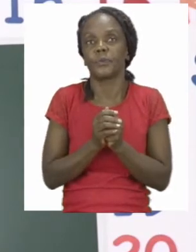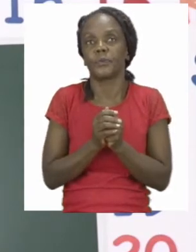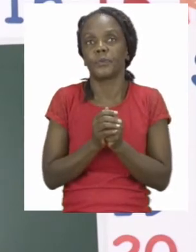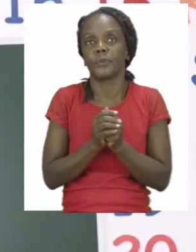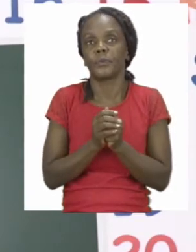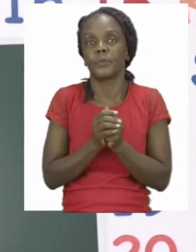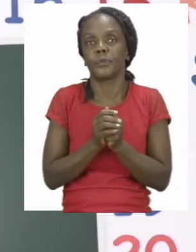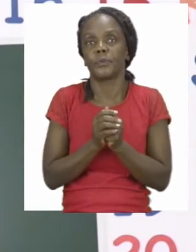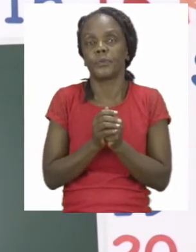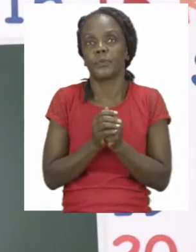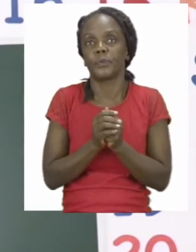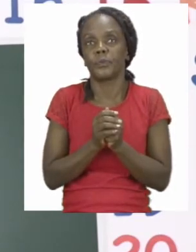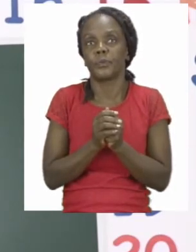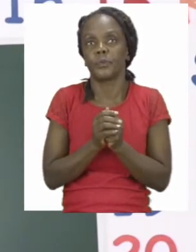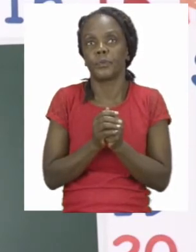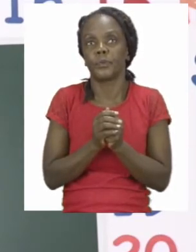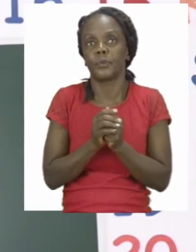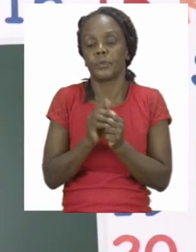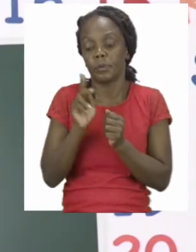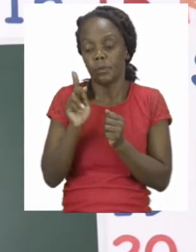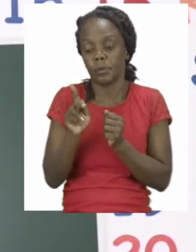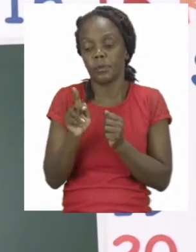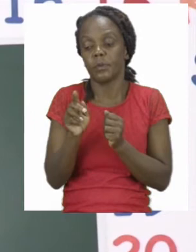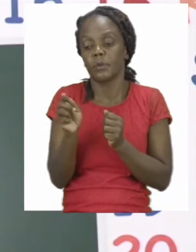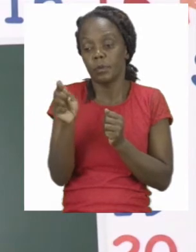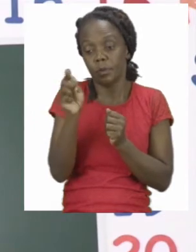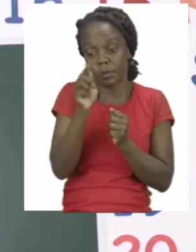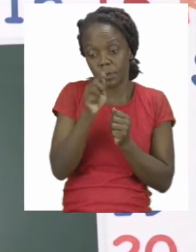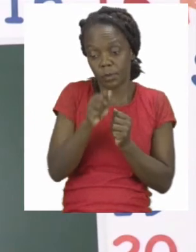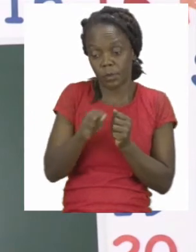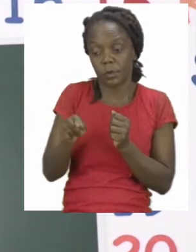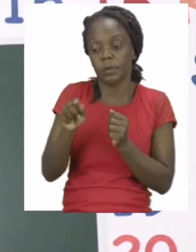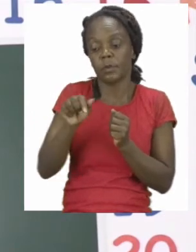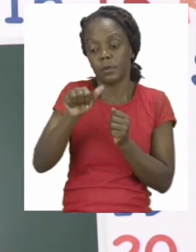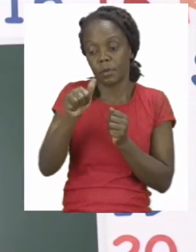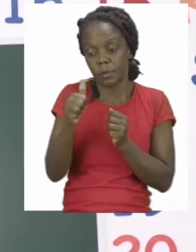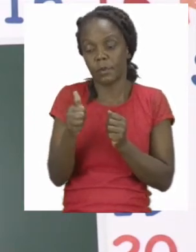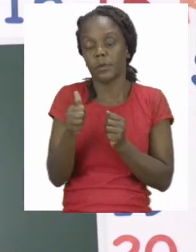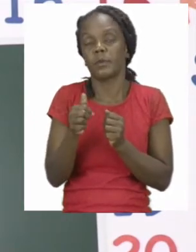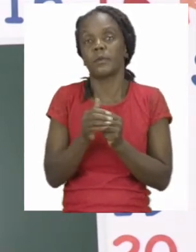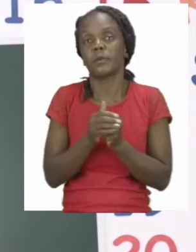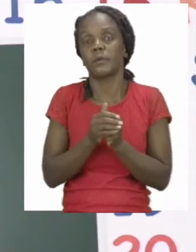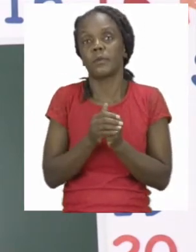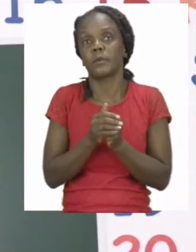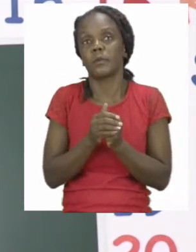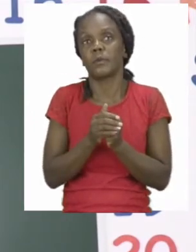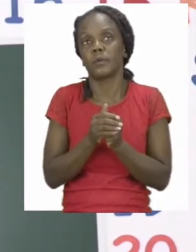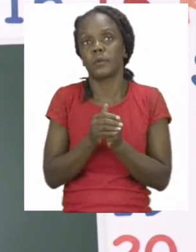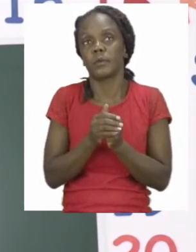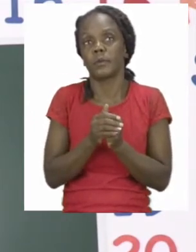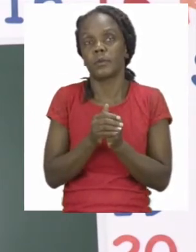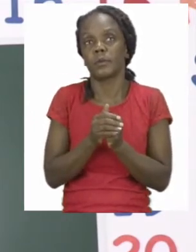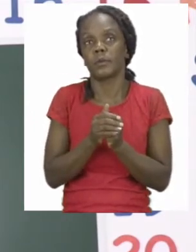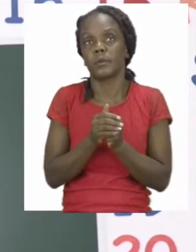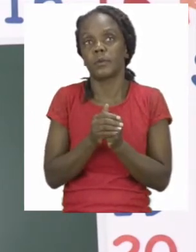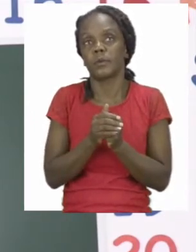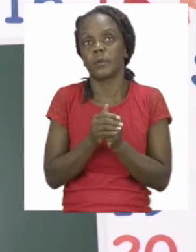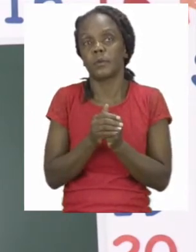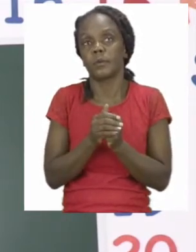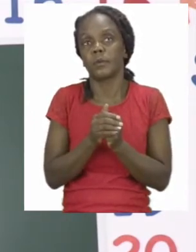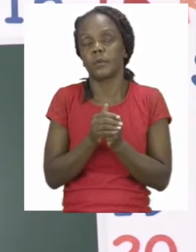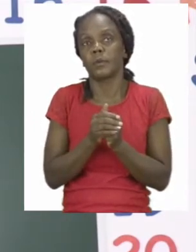up your pencil. Now make sure that you circle both pictures, because if you only